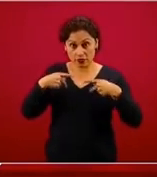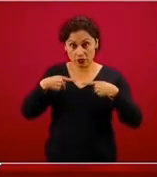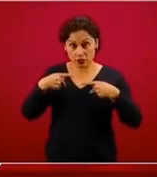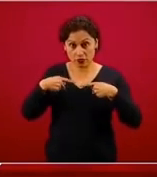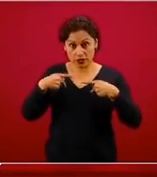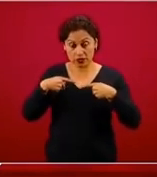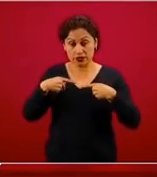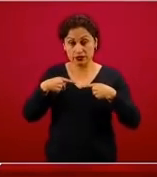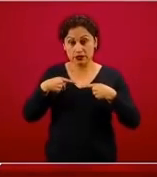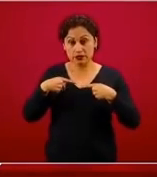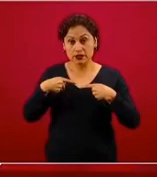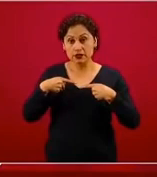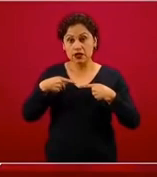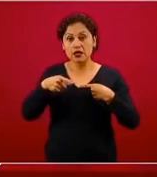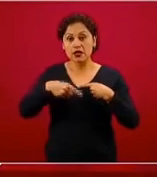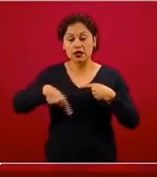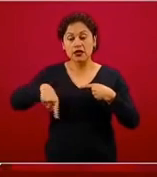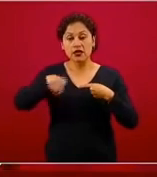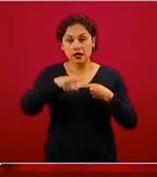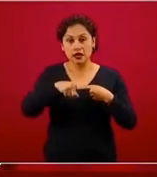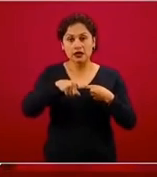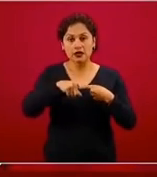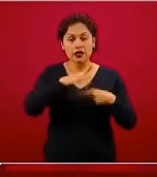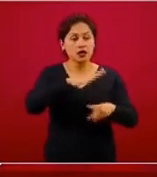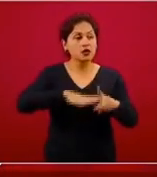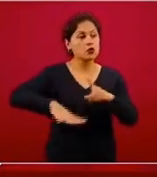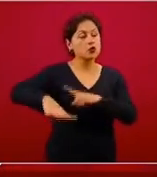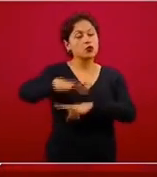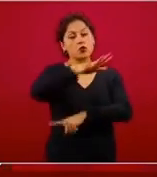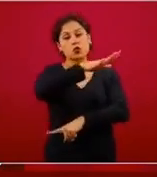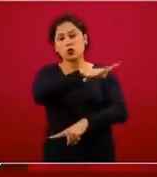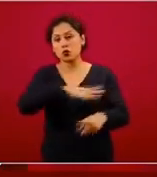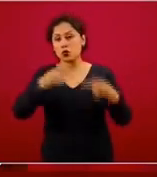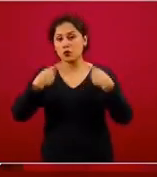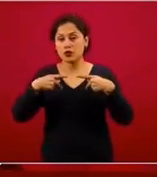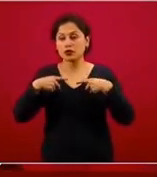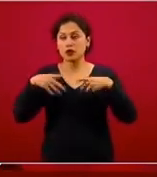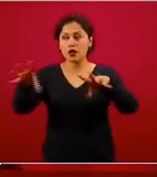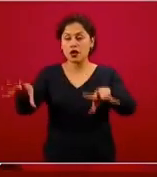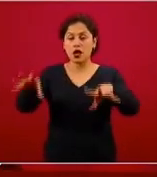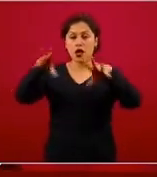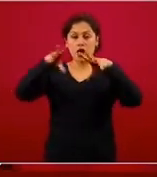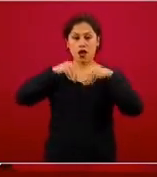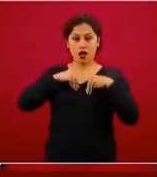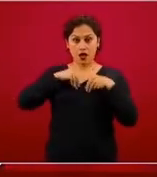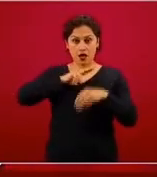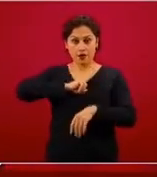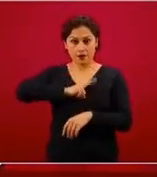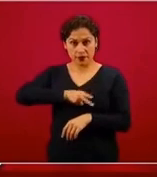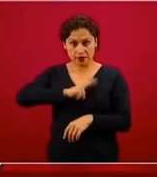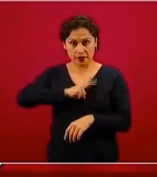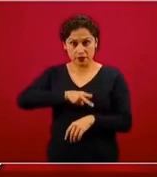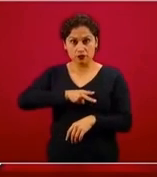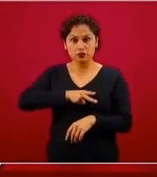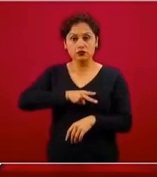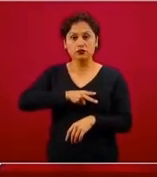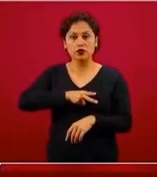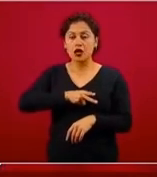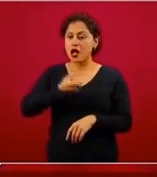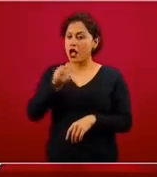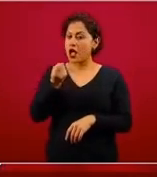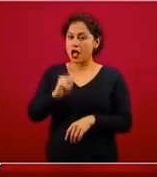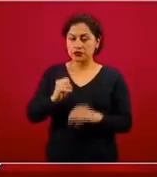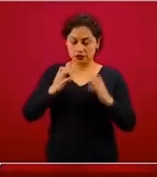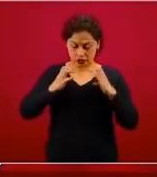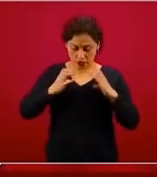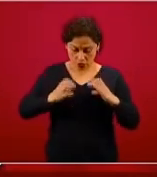virus, group of people que está who are reconociéndolo en toda esa maraña de células y empieza working with a us protegerse on that to produciendo see how they can